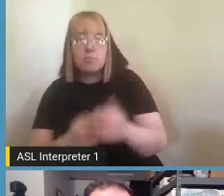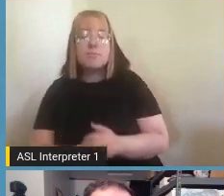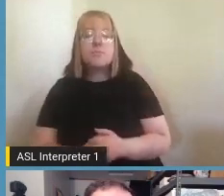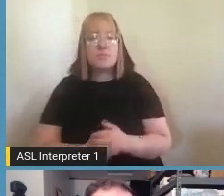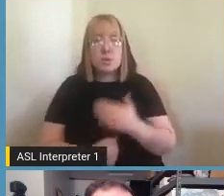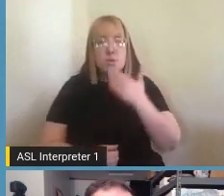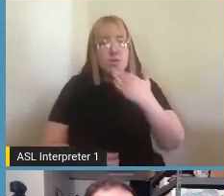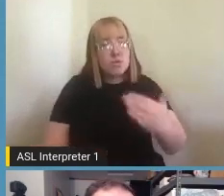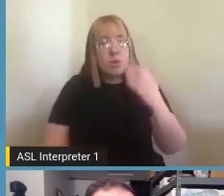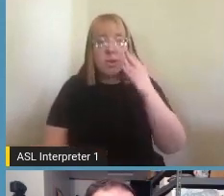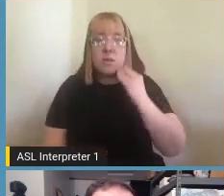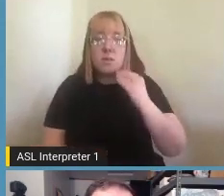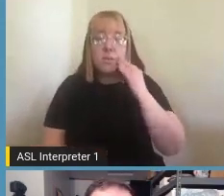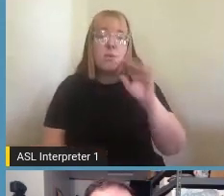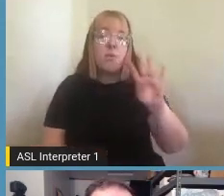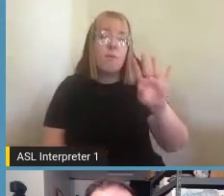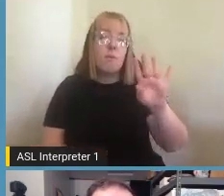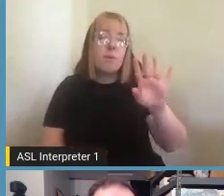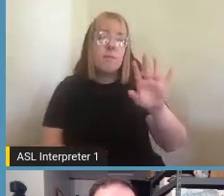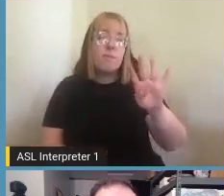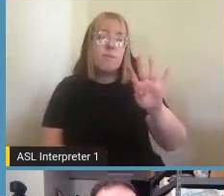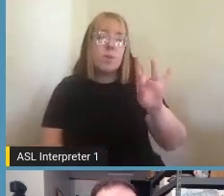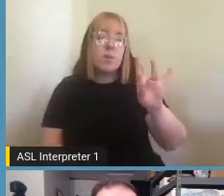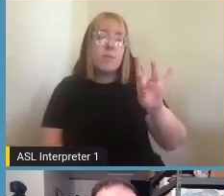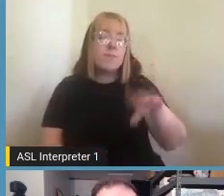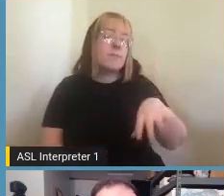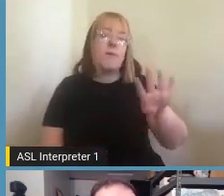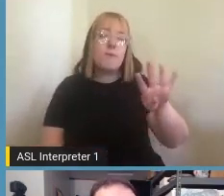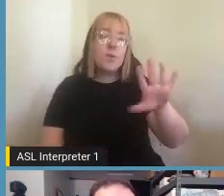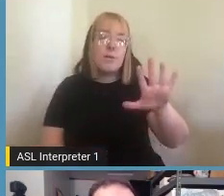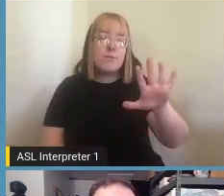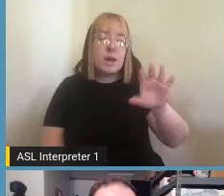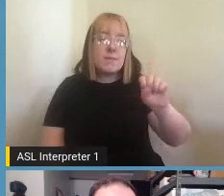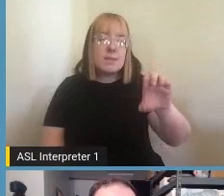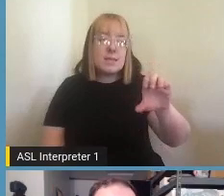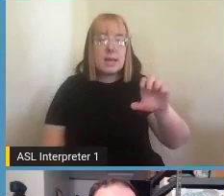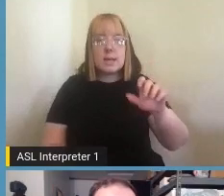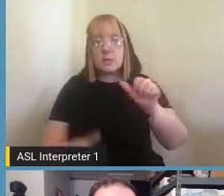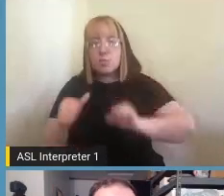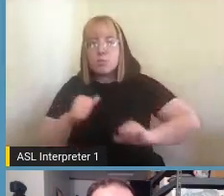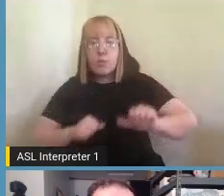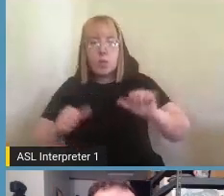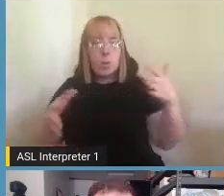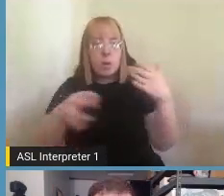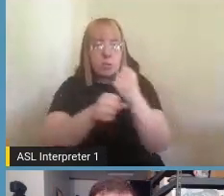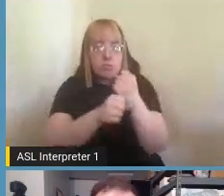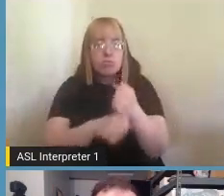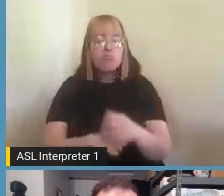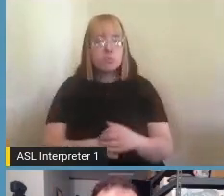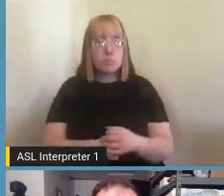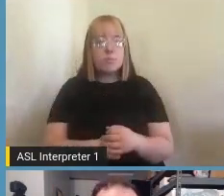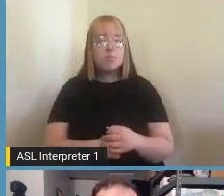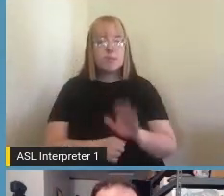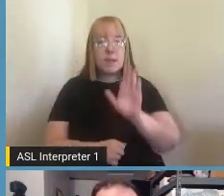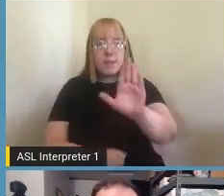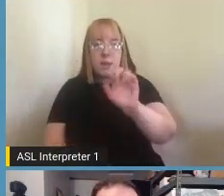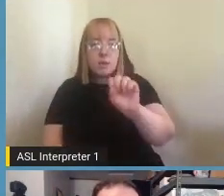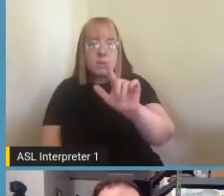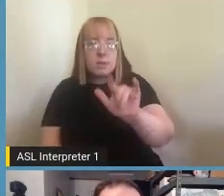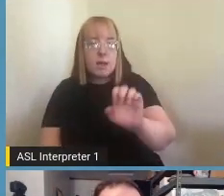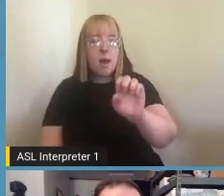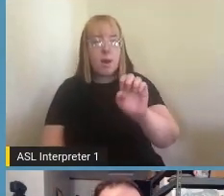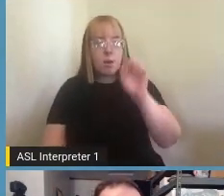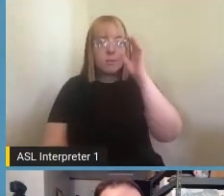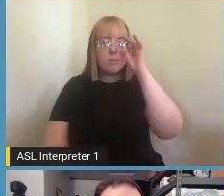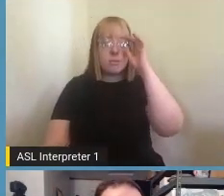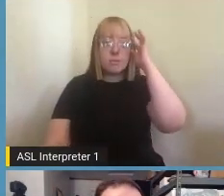in about a 45-second range of what the performance was about and just their style. So